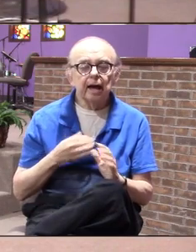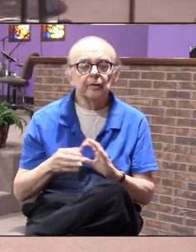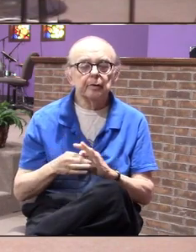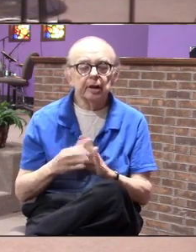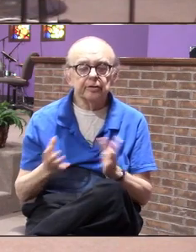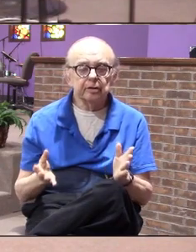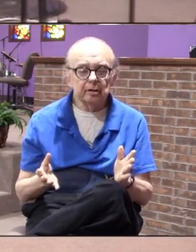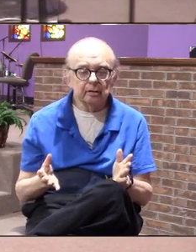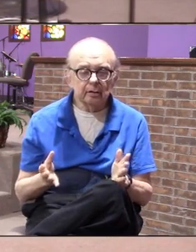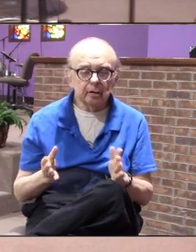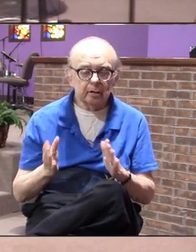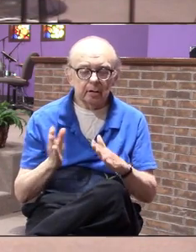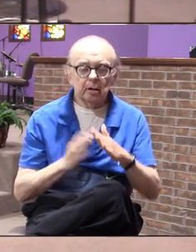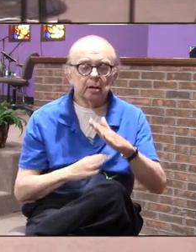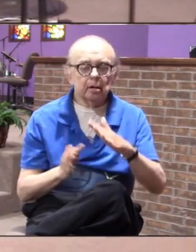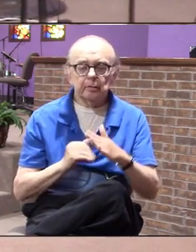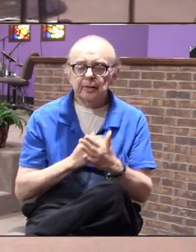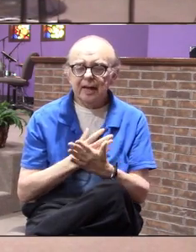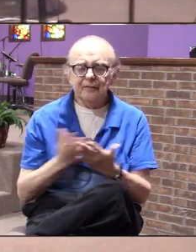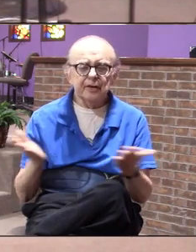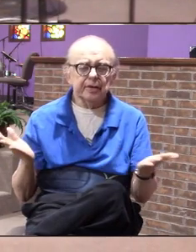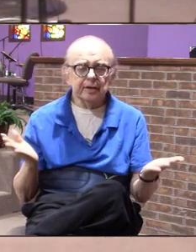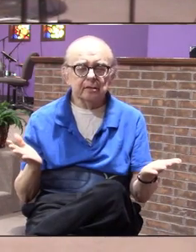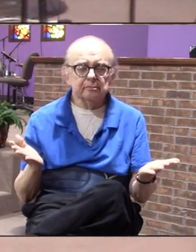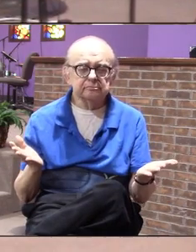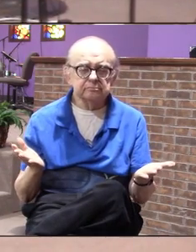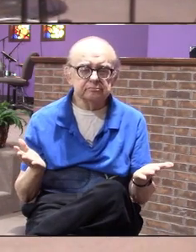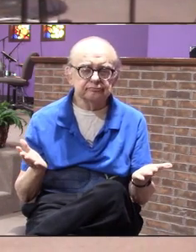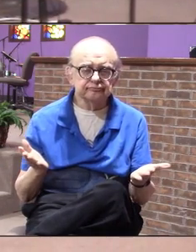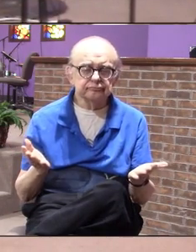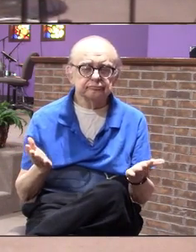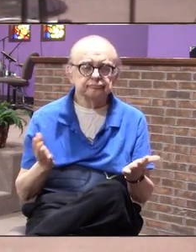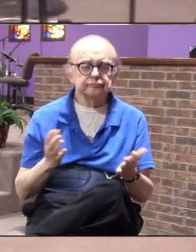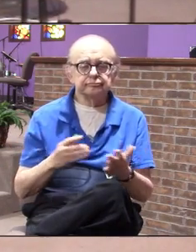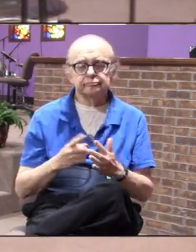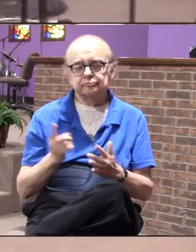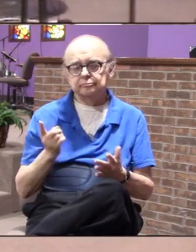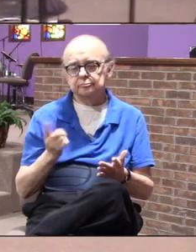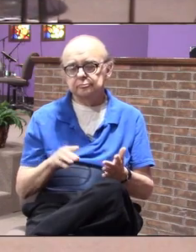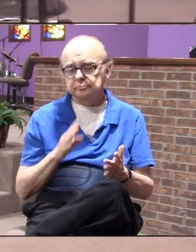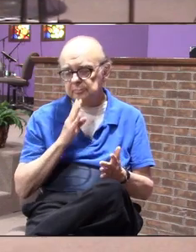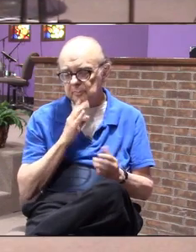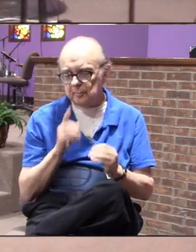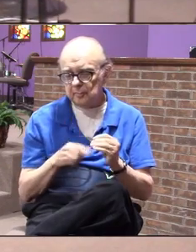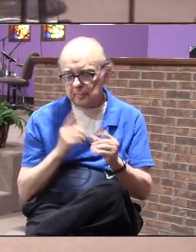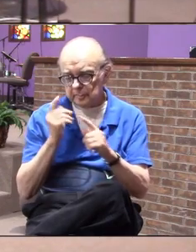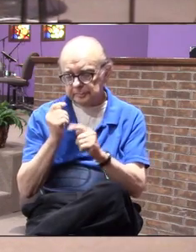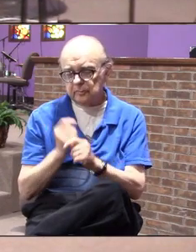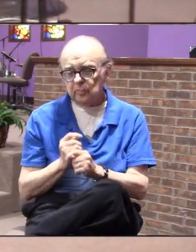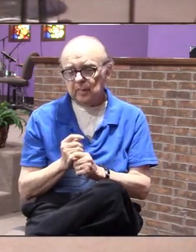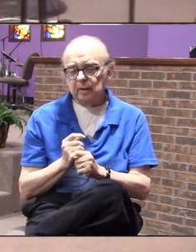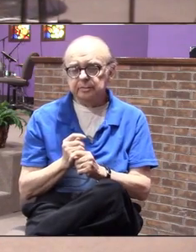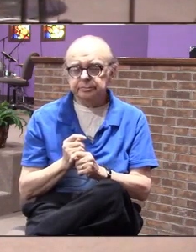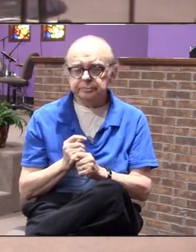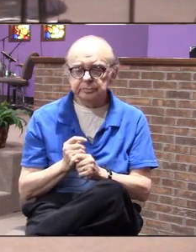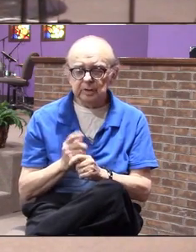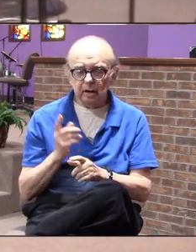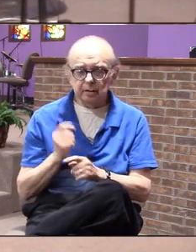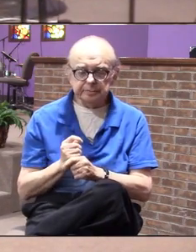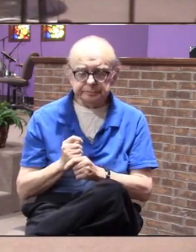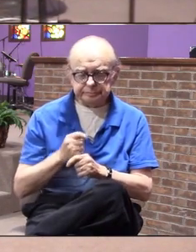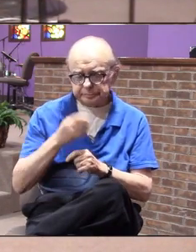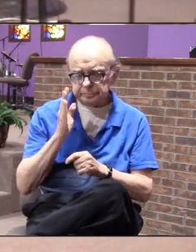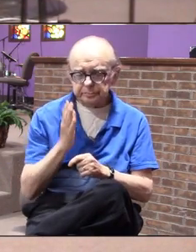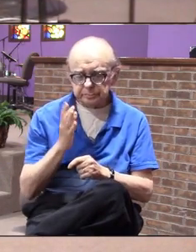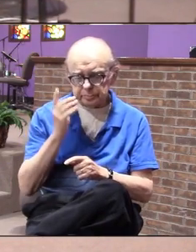And that's the basic element of everything. And so when we talk about trust and trusting